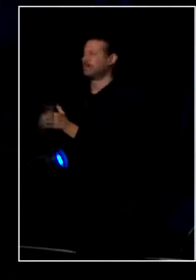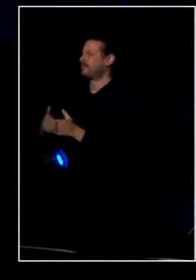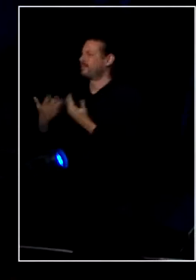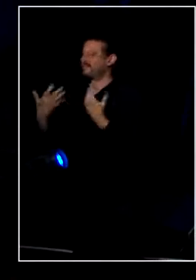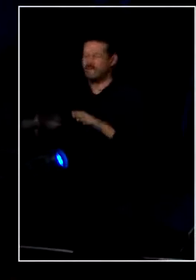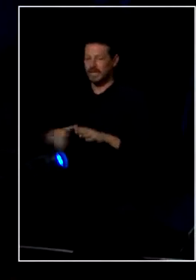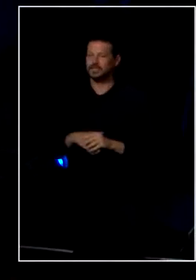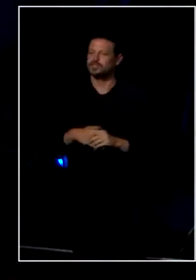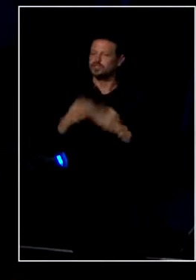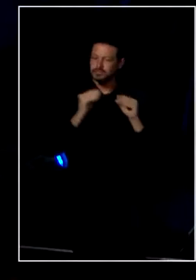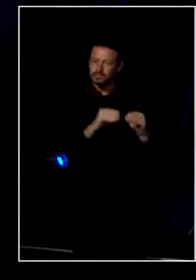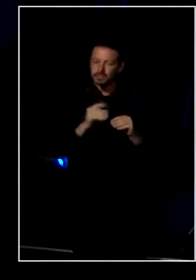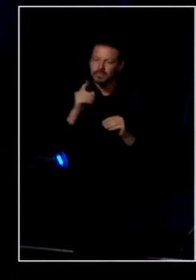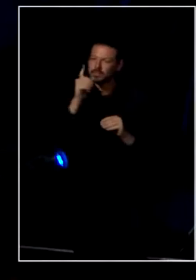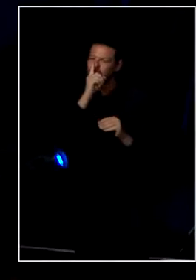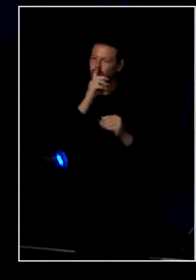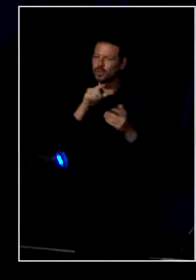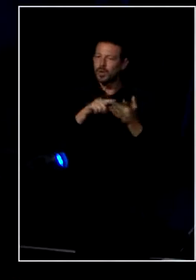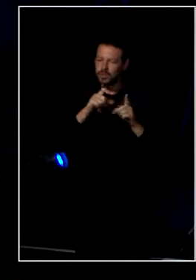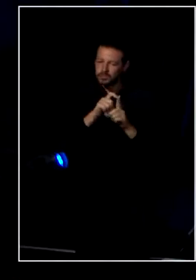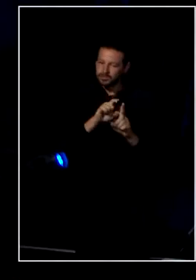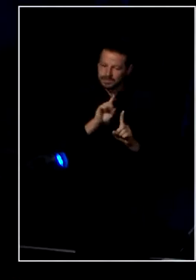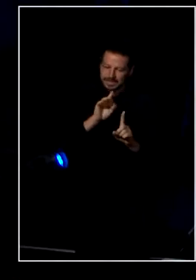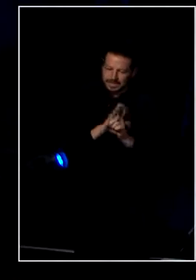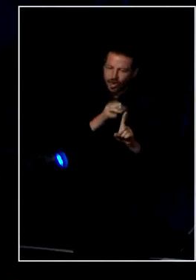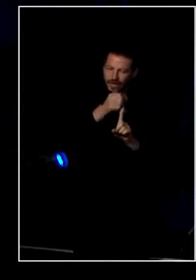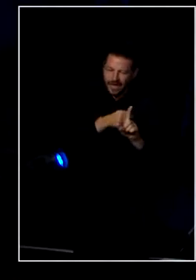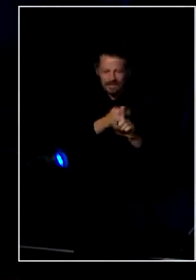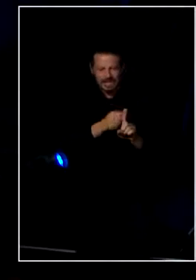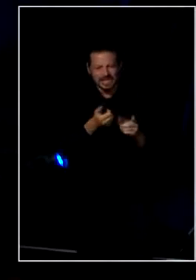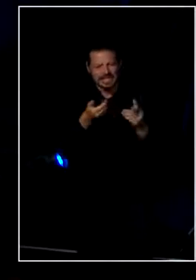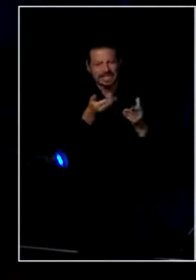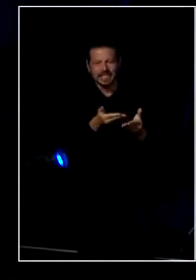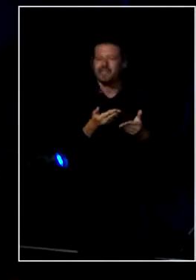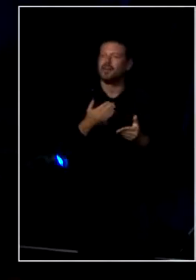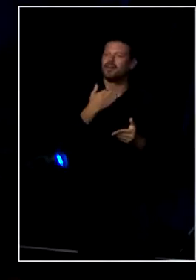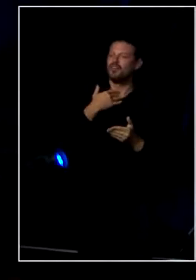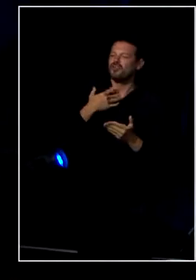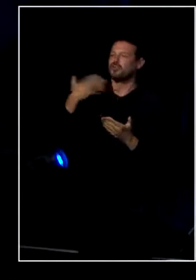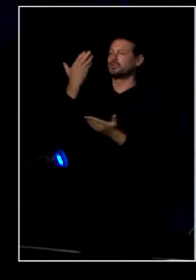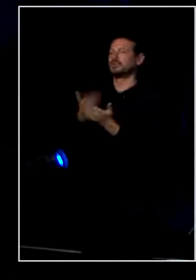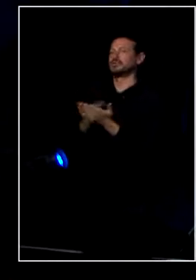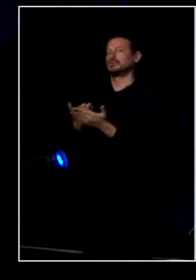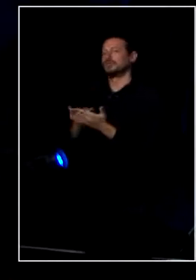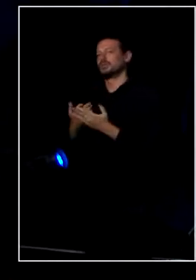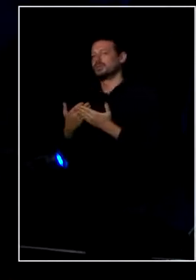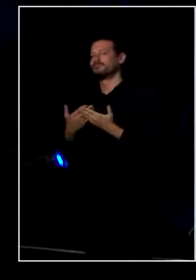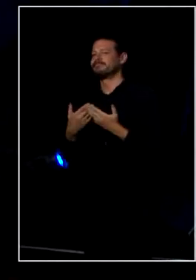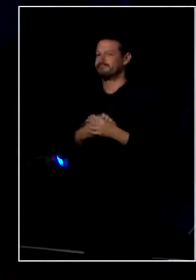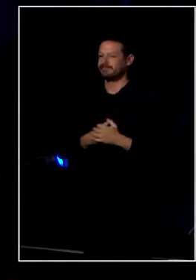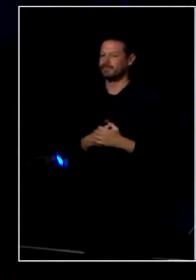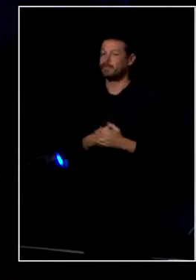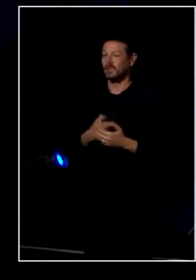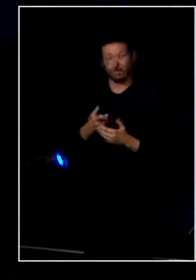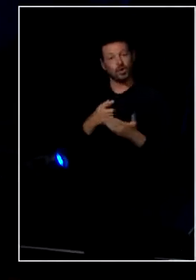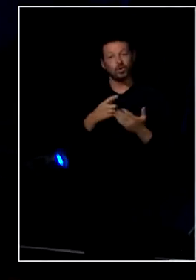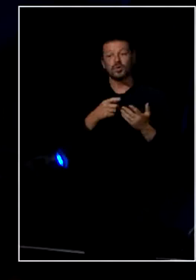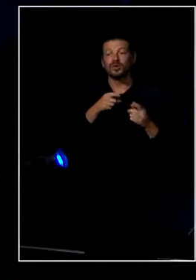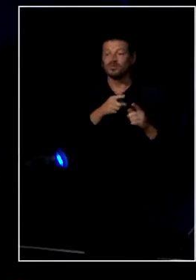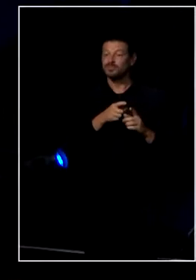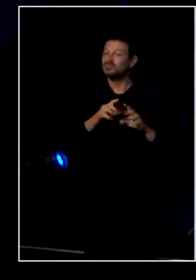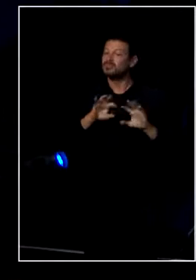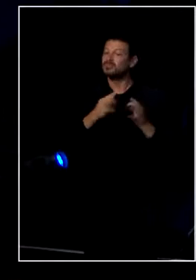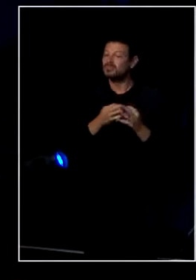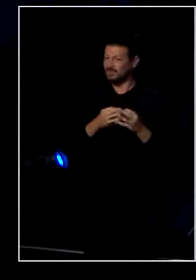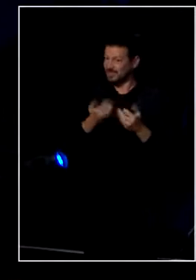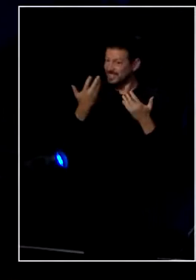disability and an intellectual disability to have a voice to be heard. And which they did. And they even